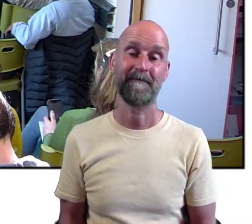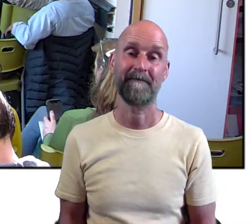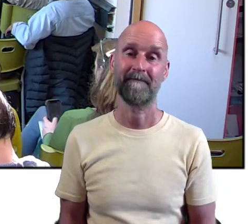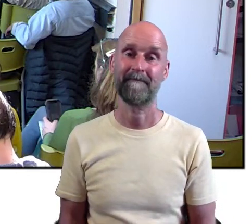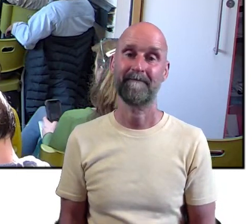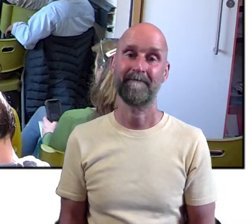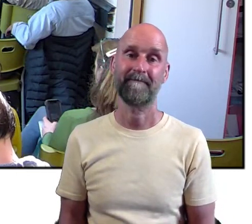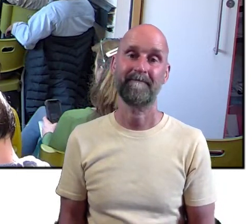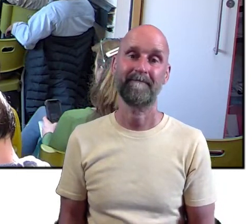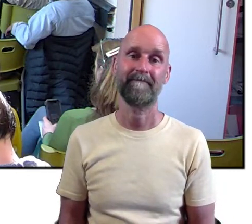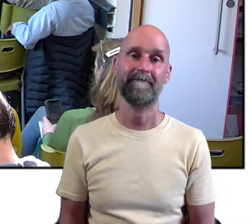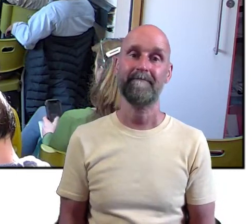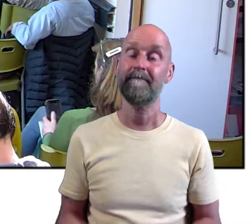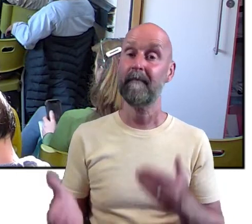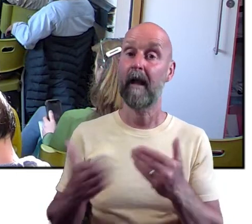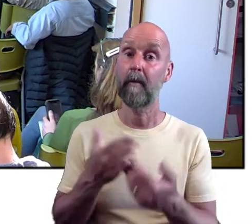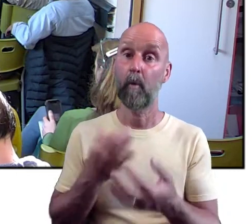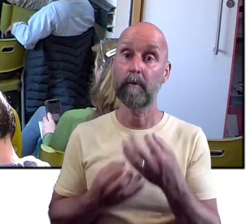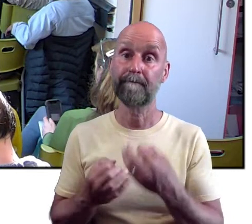Anybody else?